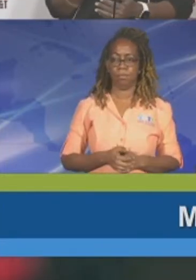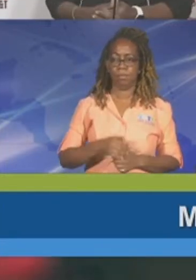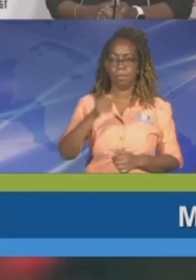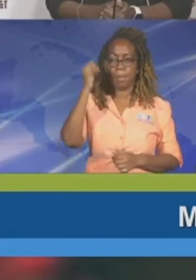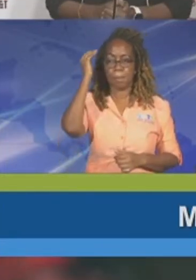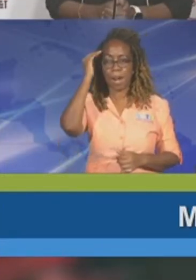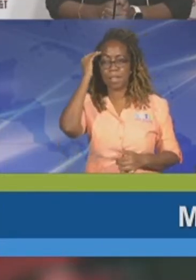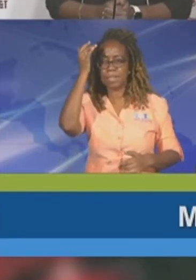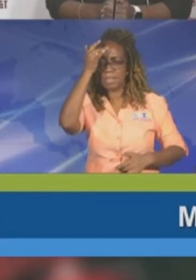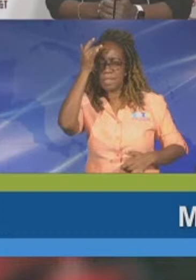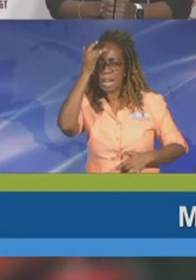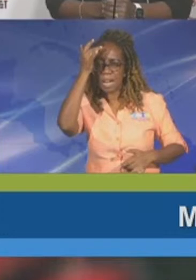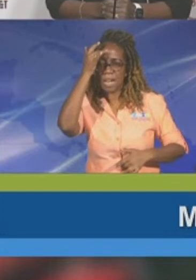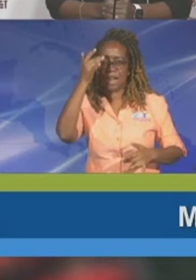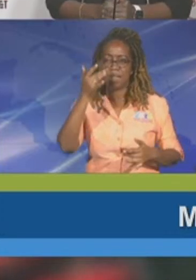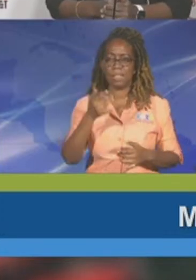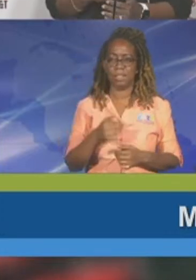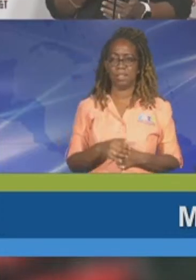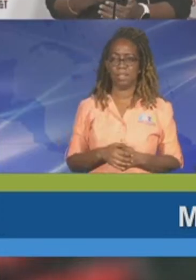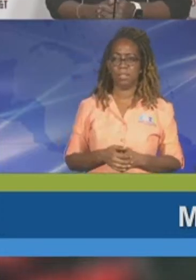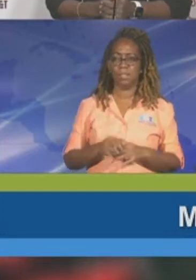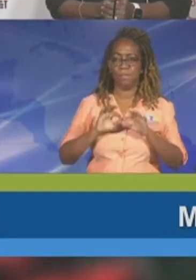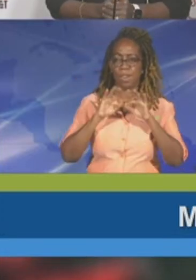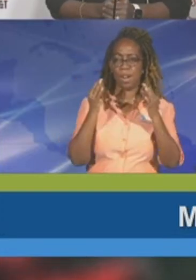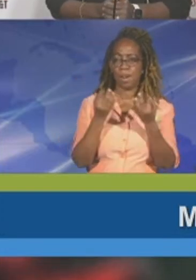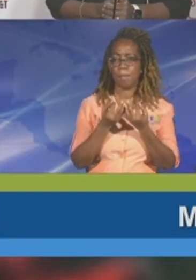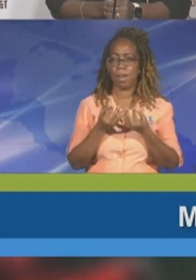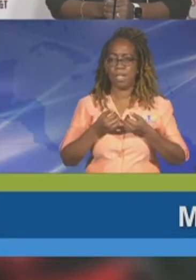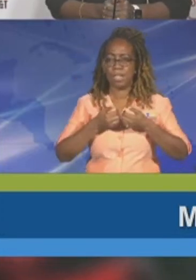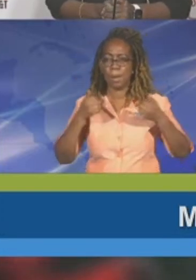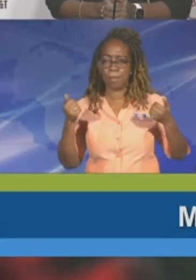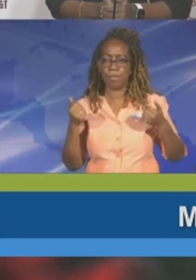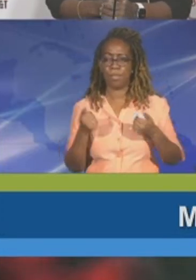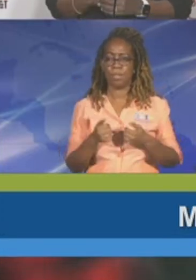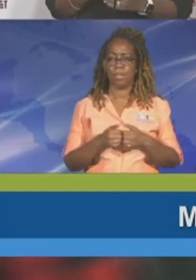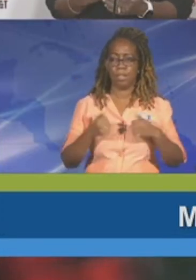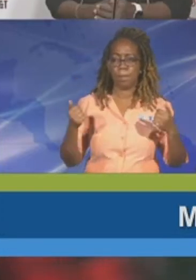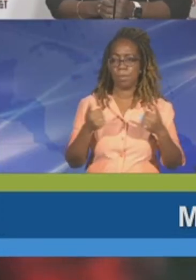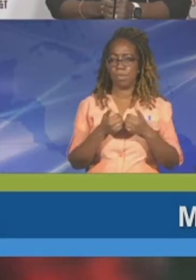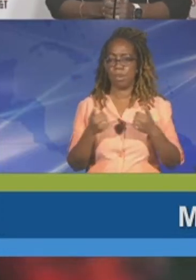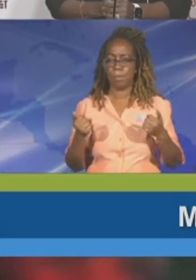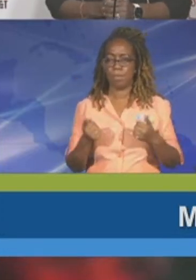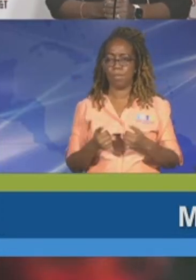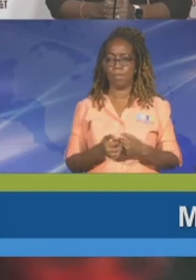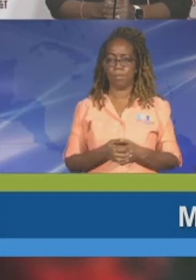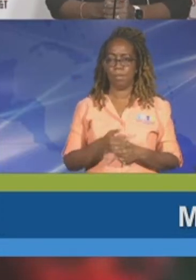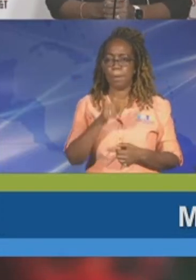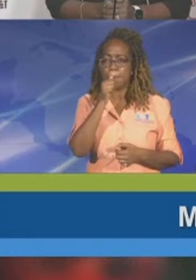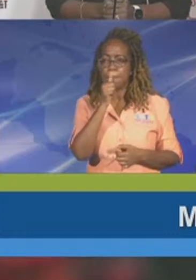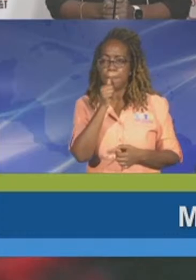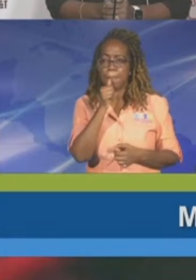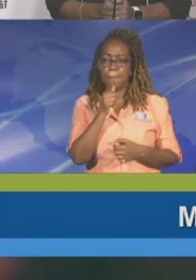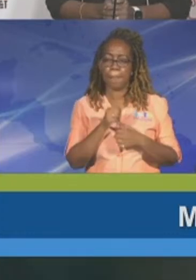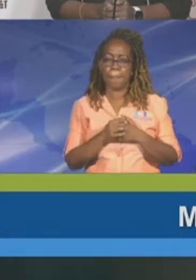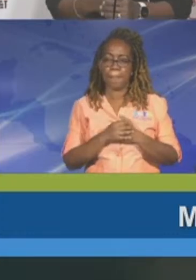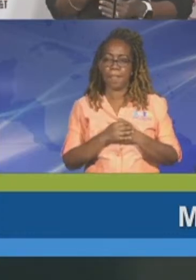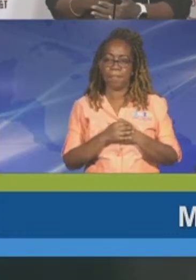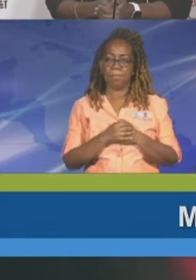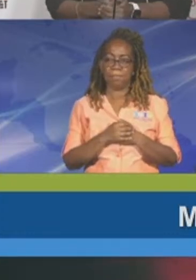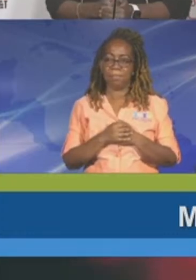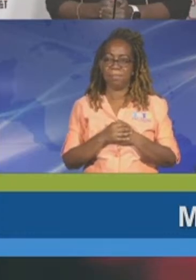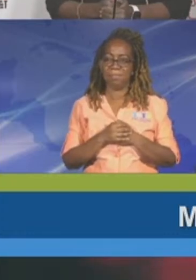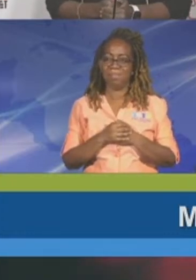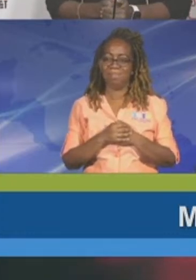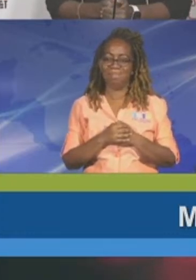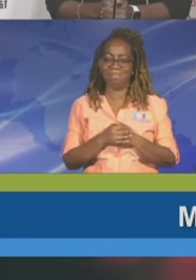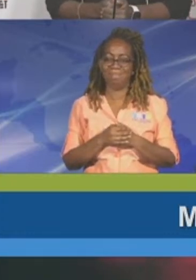illness, family breakup, family disruption, severe types of trauma.